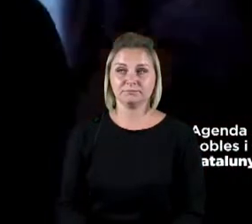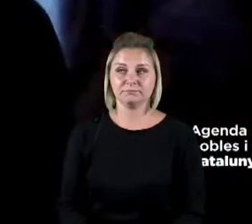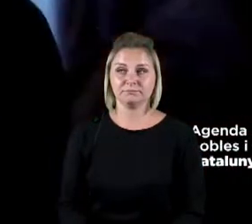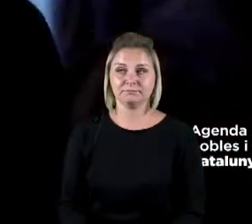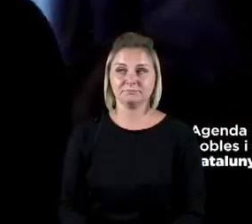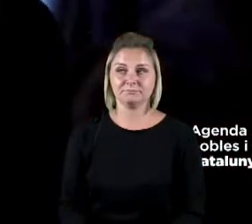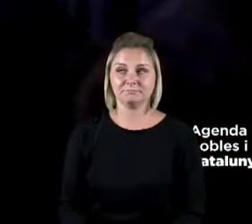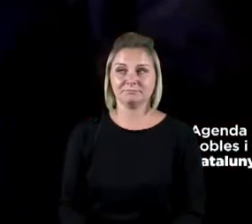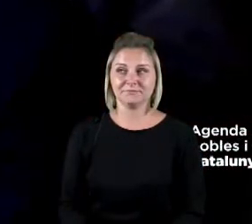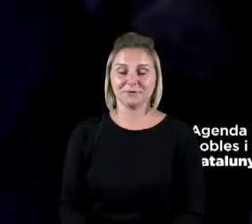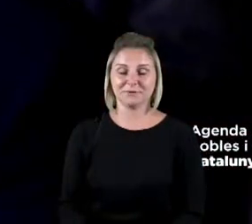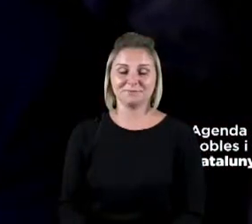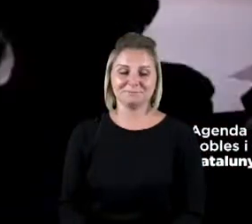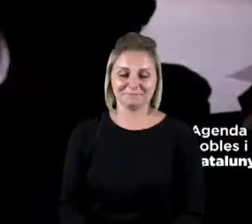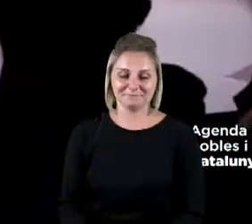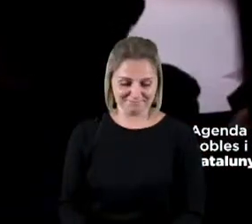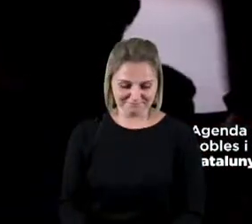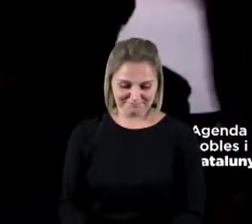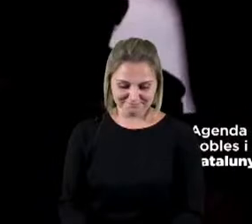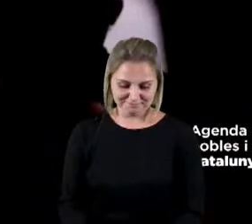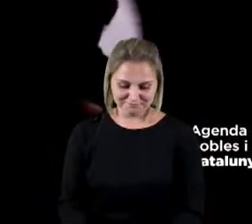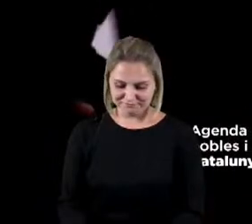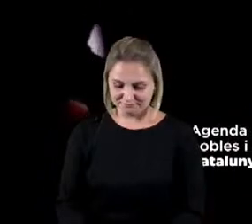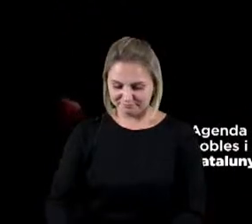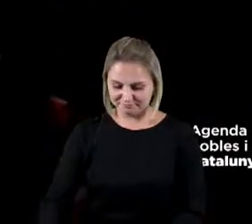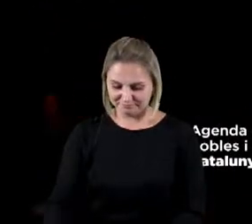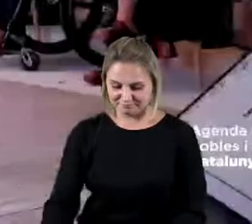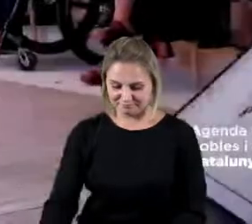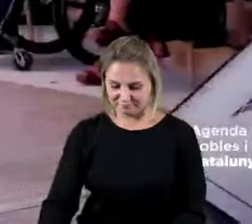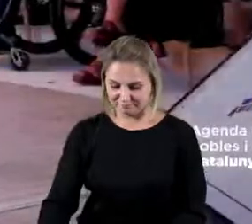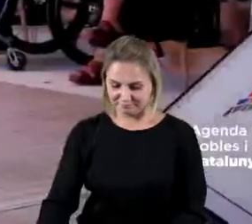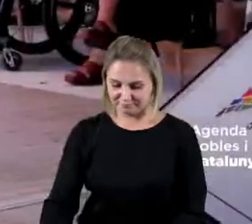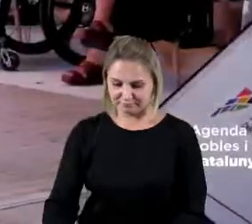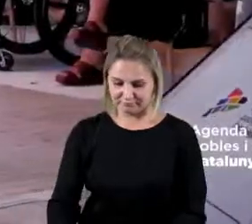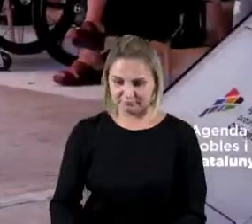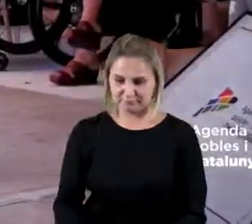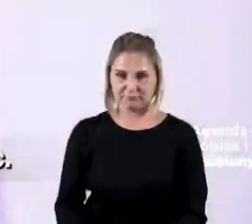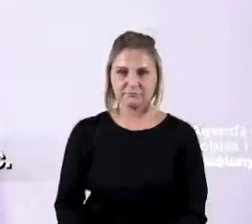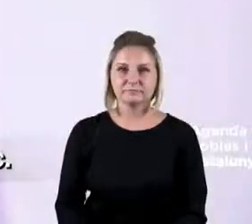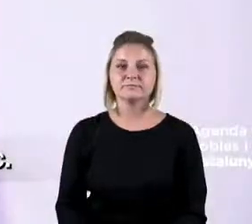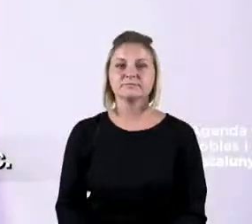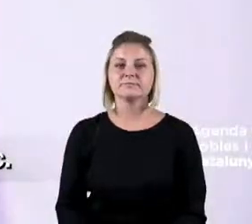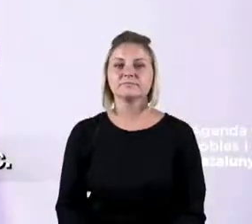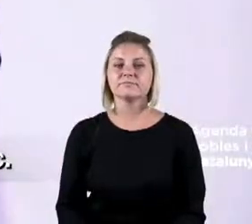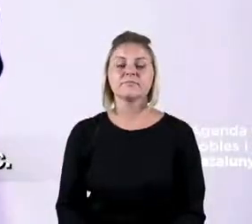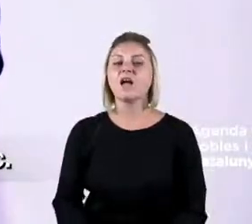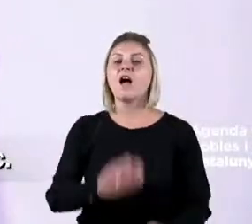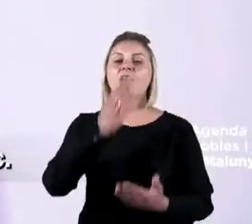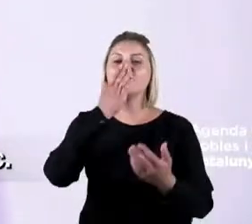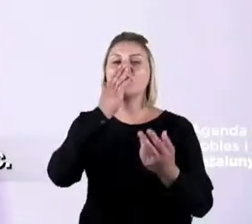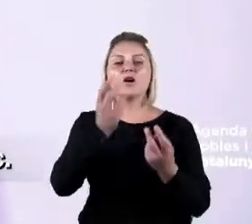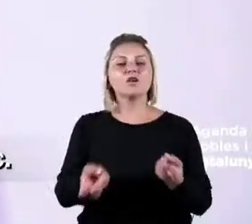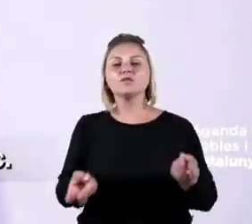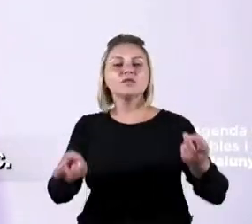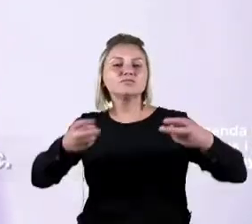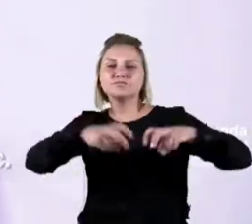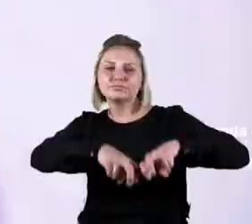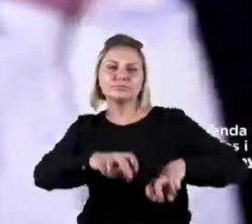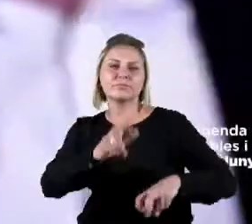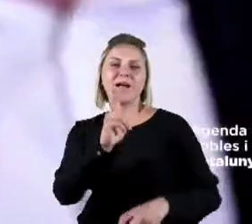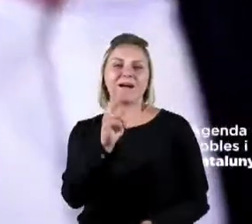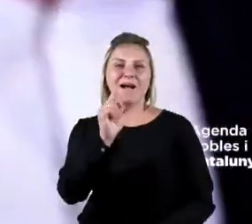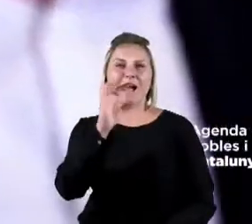neutra, amb un territori equilibrat de pobles i ciutats més verdes, més pròsperes i